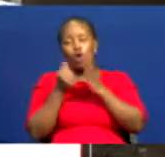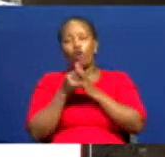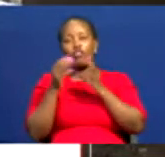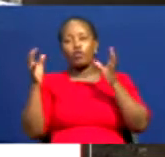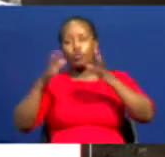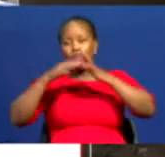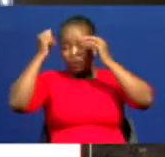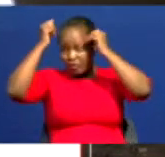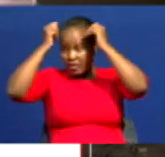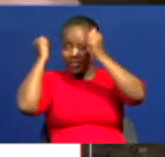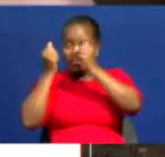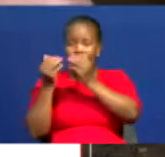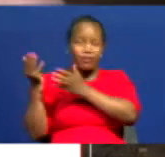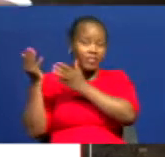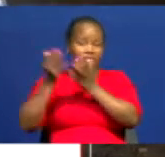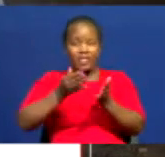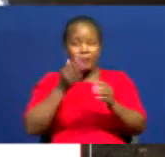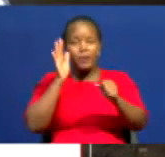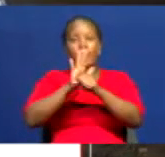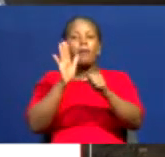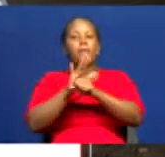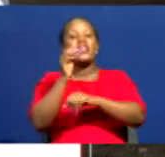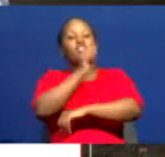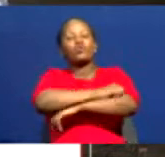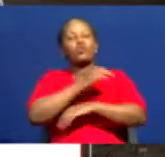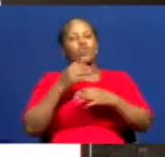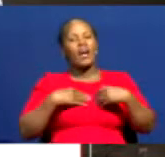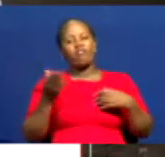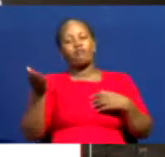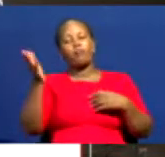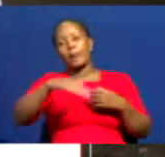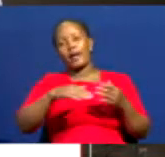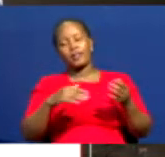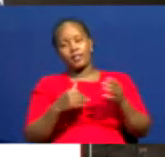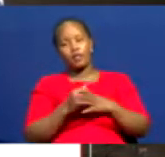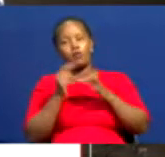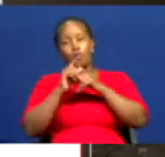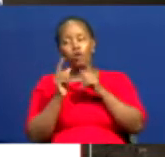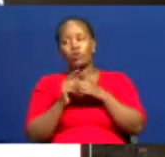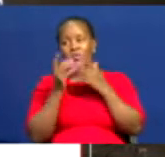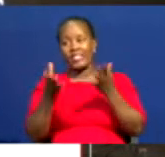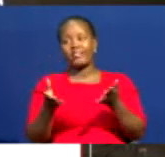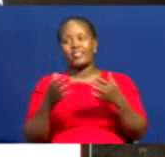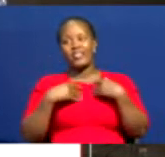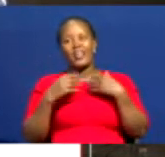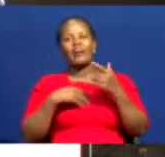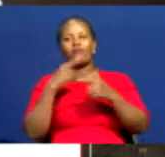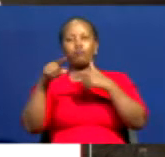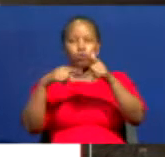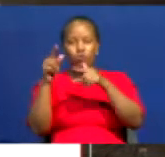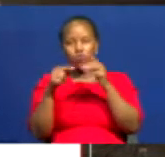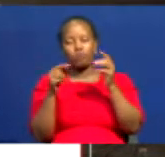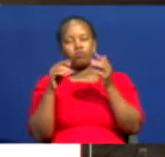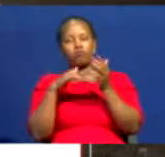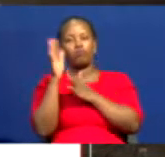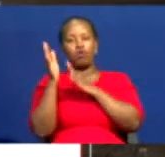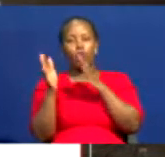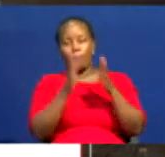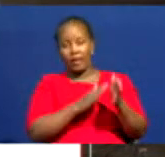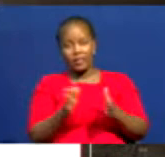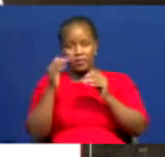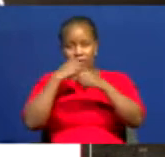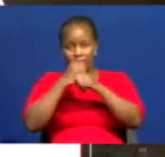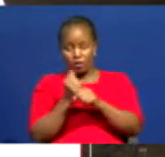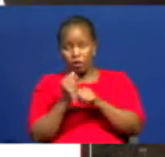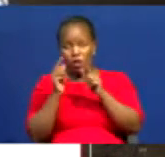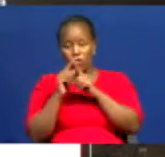sent. Most of the schools have resumed. And there's also a bit of reconstruction done, like even when I went to